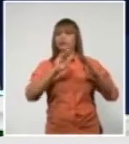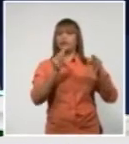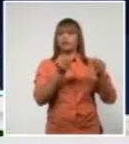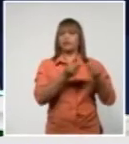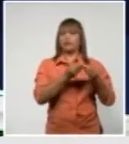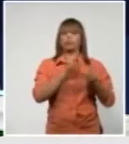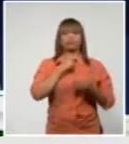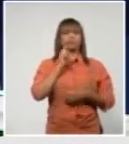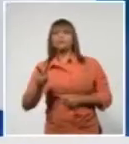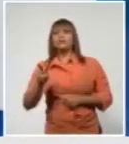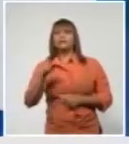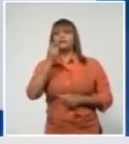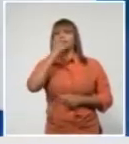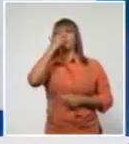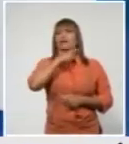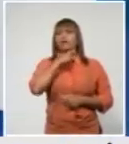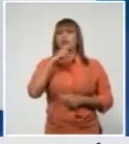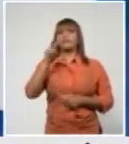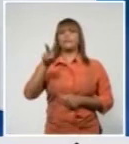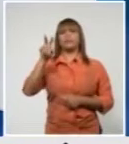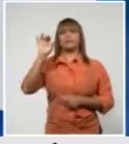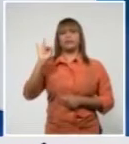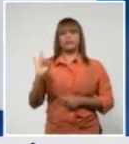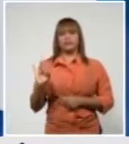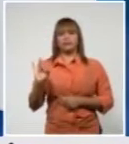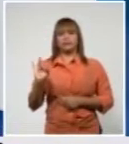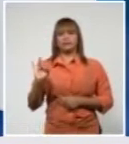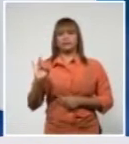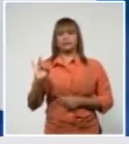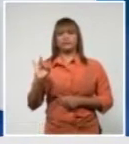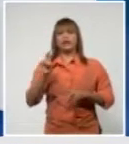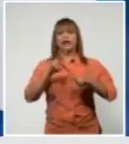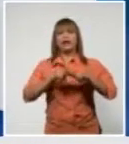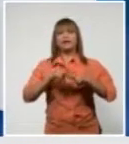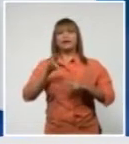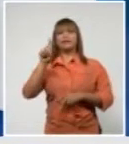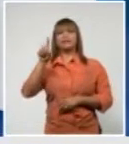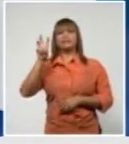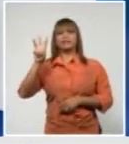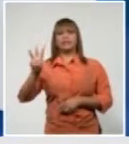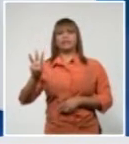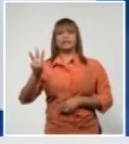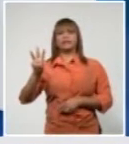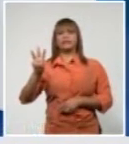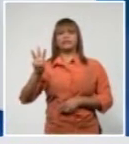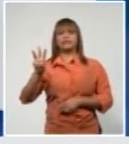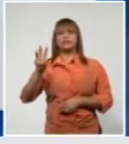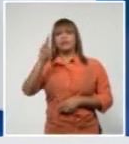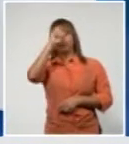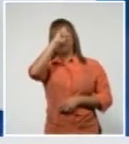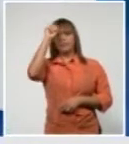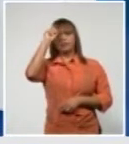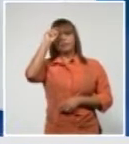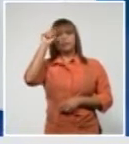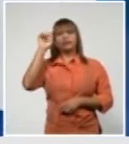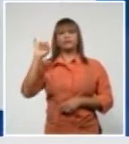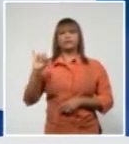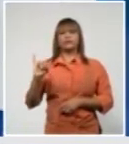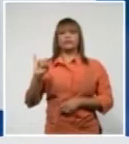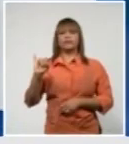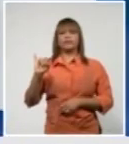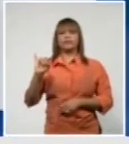48 cases diagnosed yesterday, 27 belong to Ciego de Ávila, 13 to